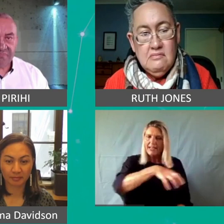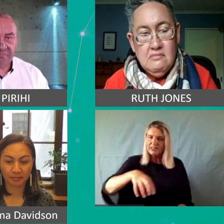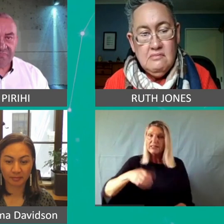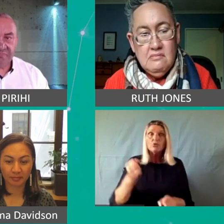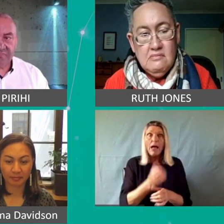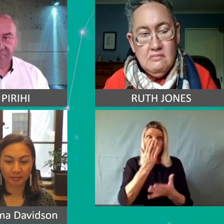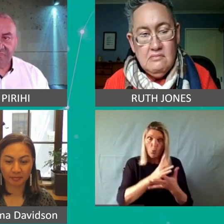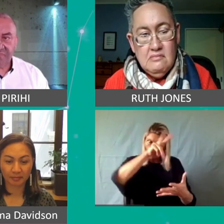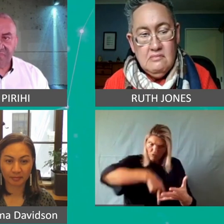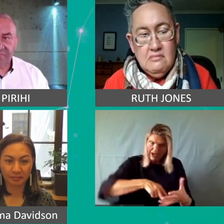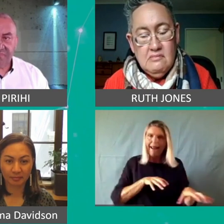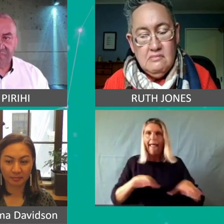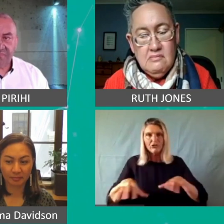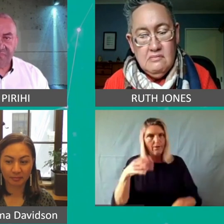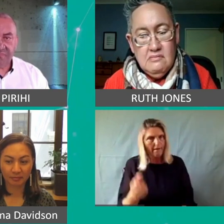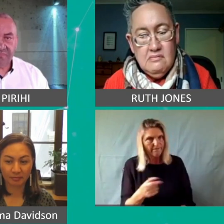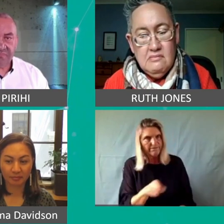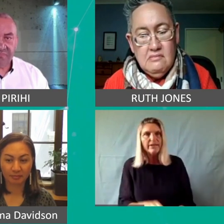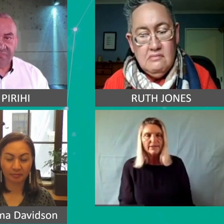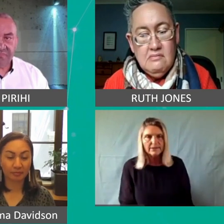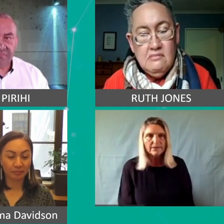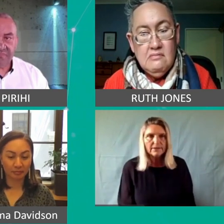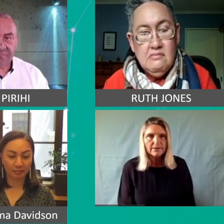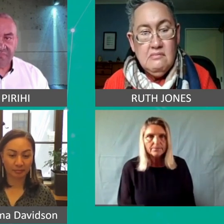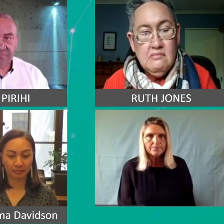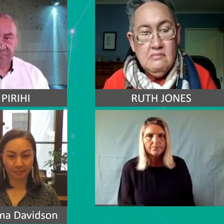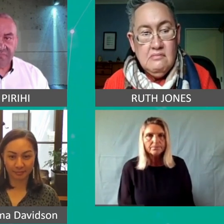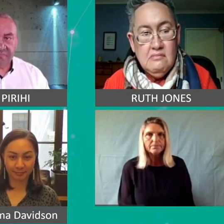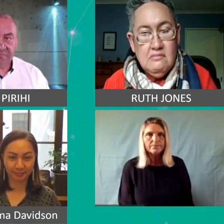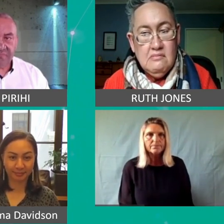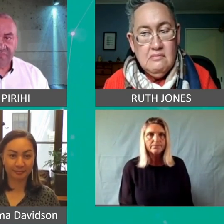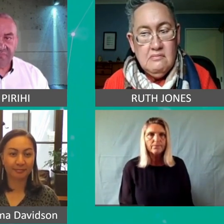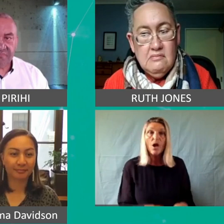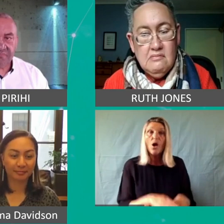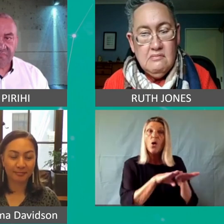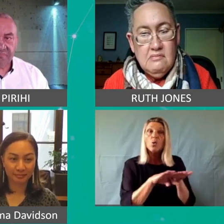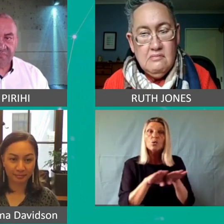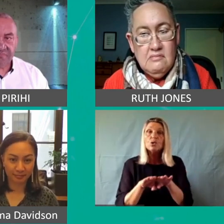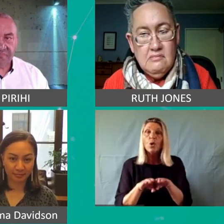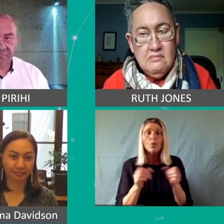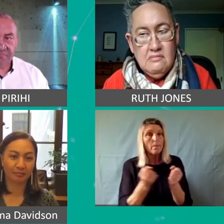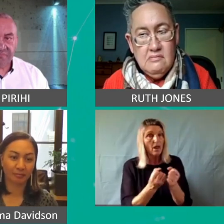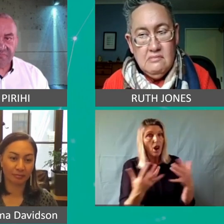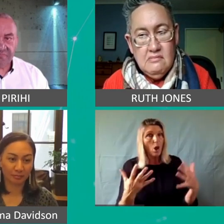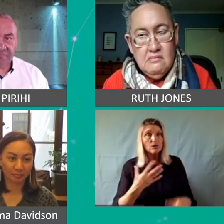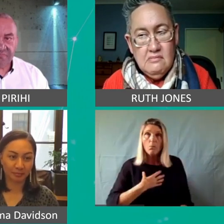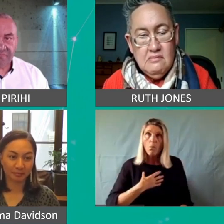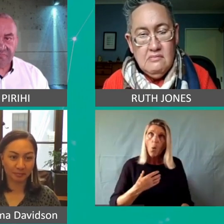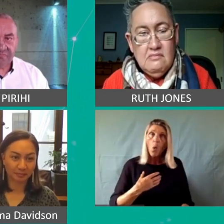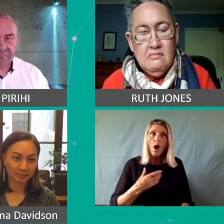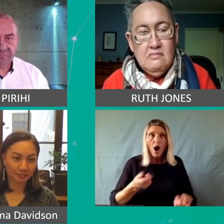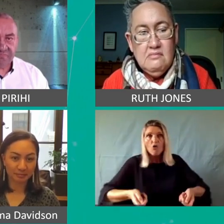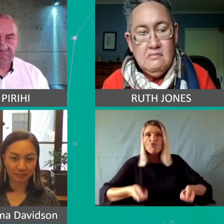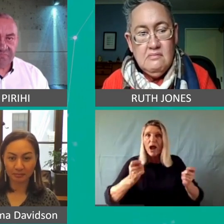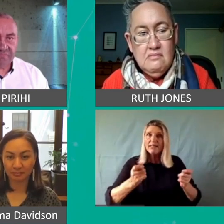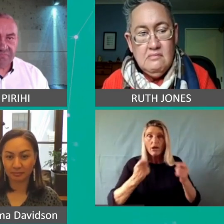reports and that they respond. There'll also be a lot more public awareness raising